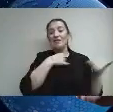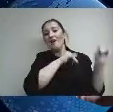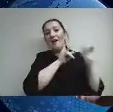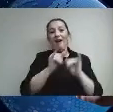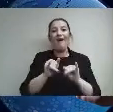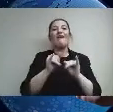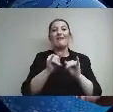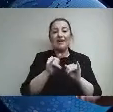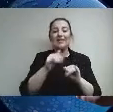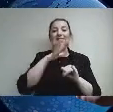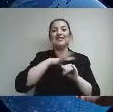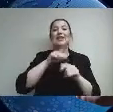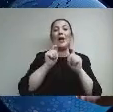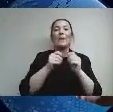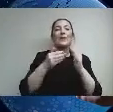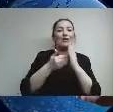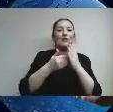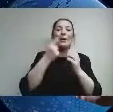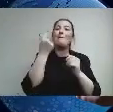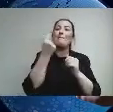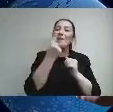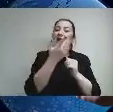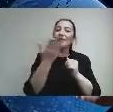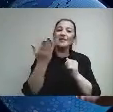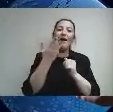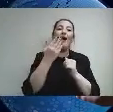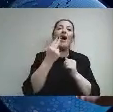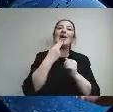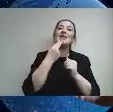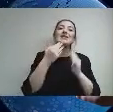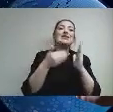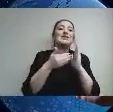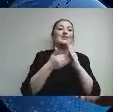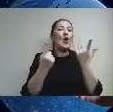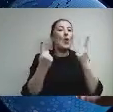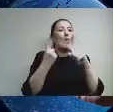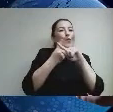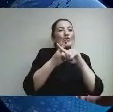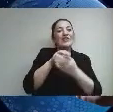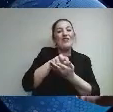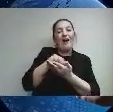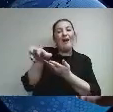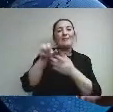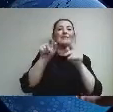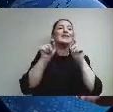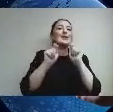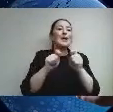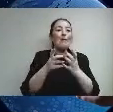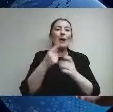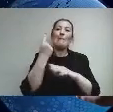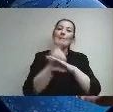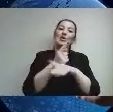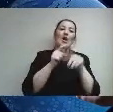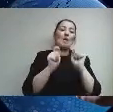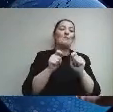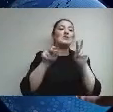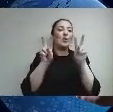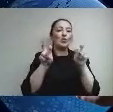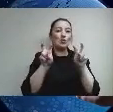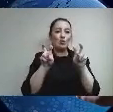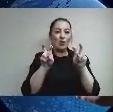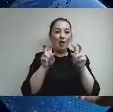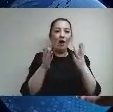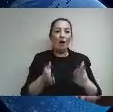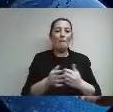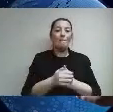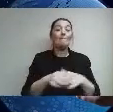We asked for affirmative action for women entrepreneurs, and we have very little time